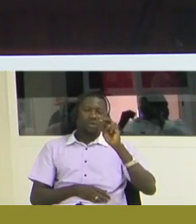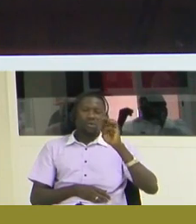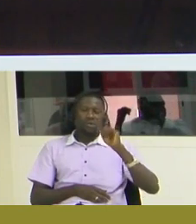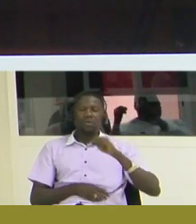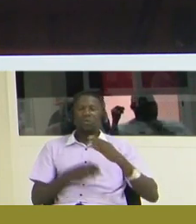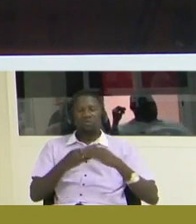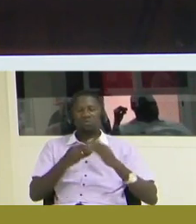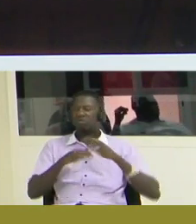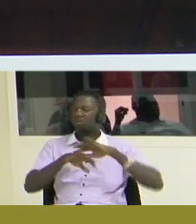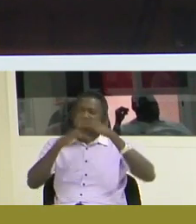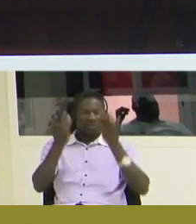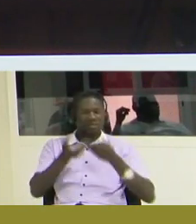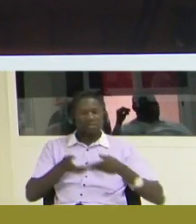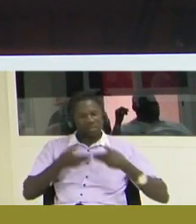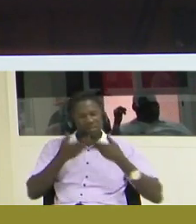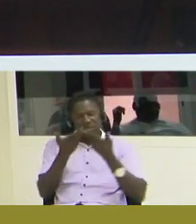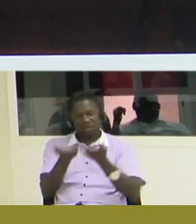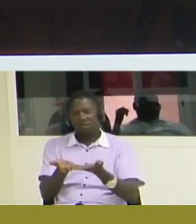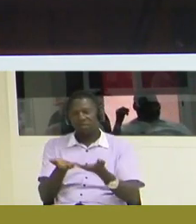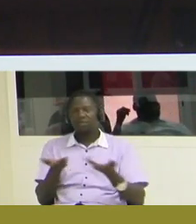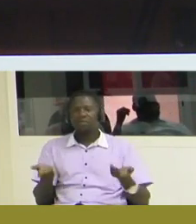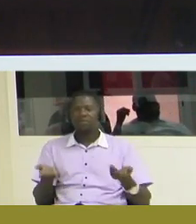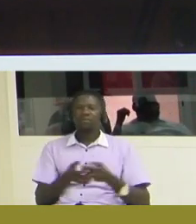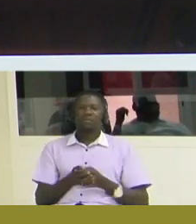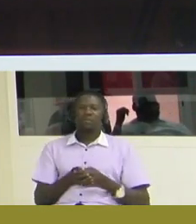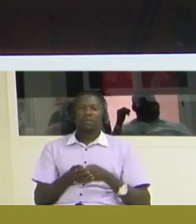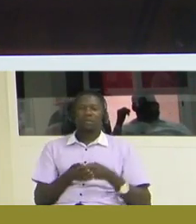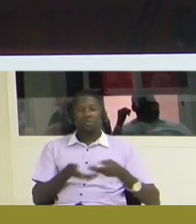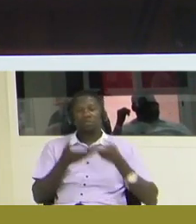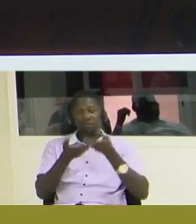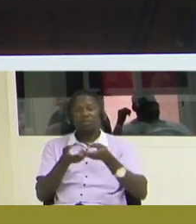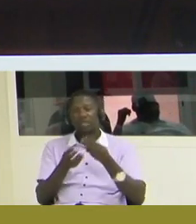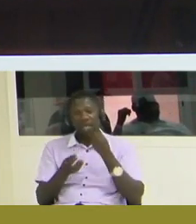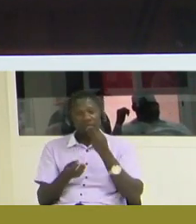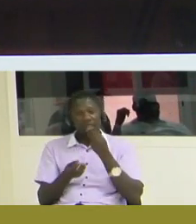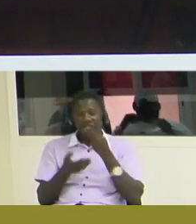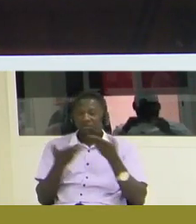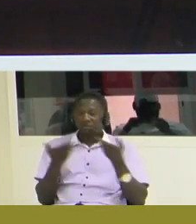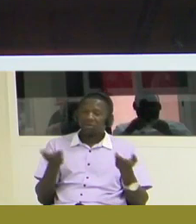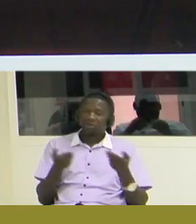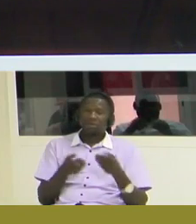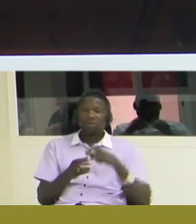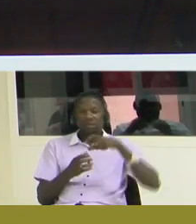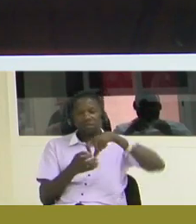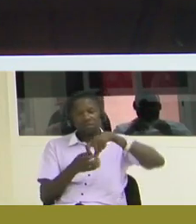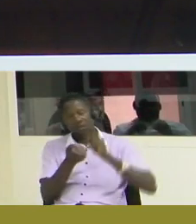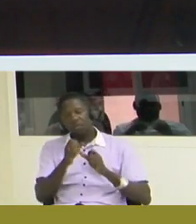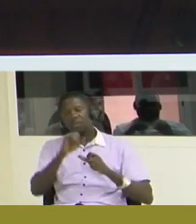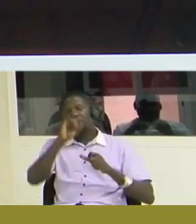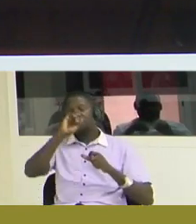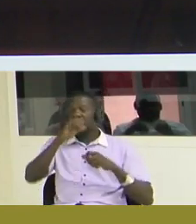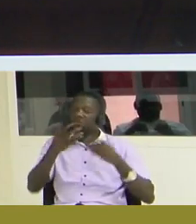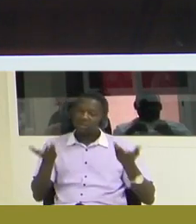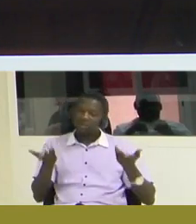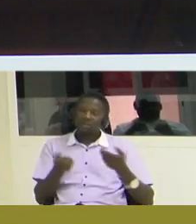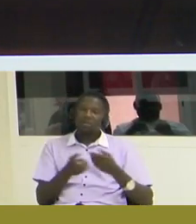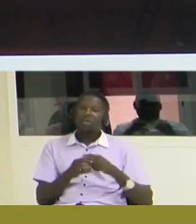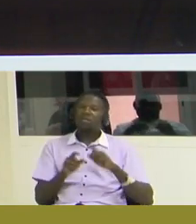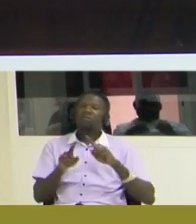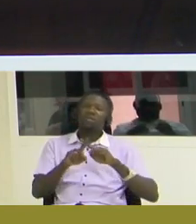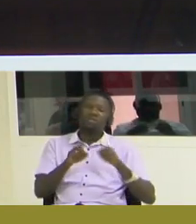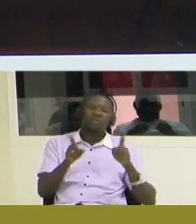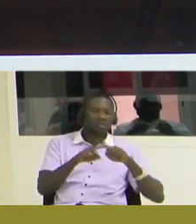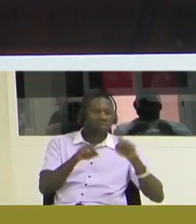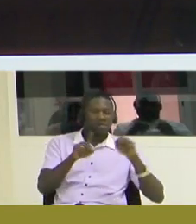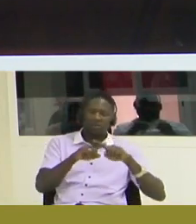might have done or I smacks one Mattie she brought in snacks drinks for Mattie drinks and infant